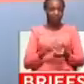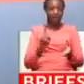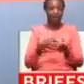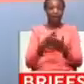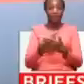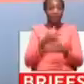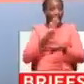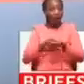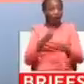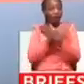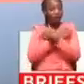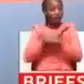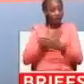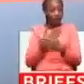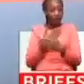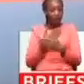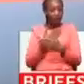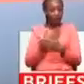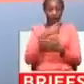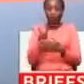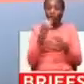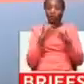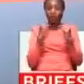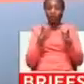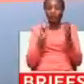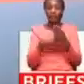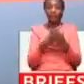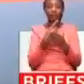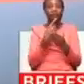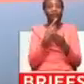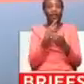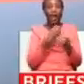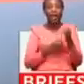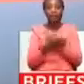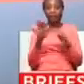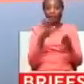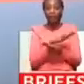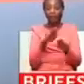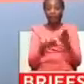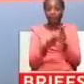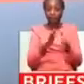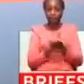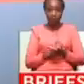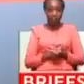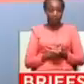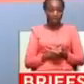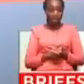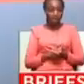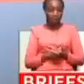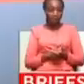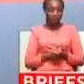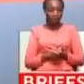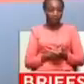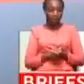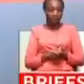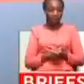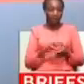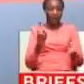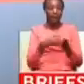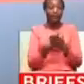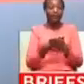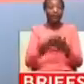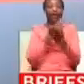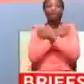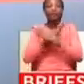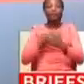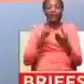I called a friend of mine who happens to be a pastor and told him what I did. And then he started praying